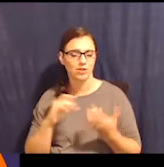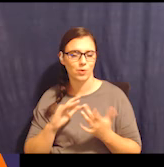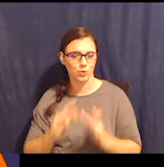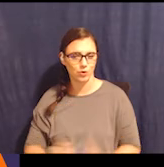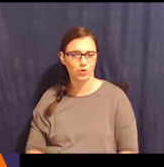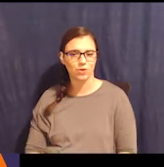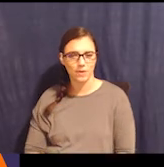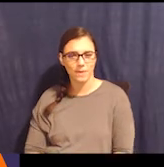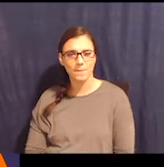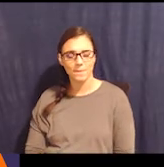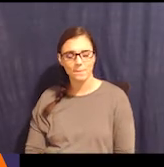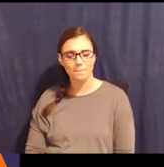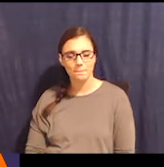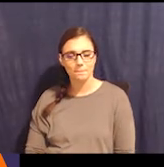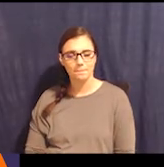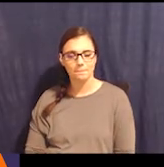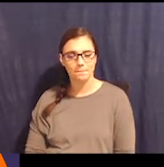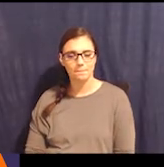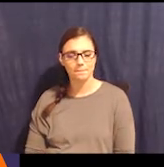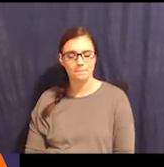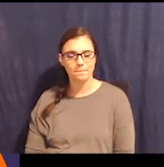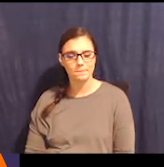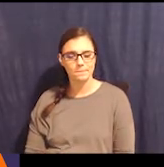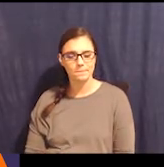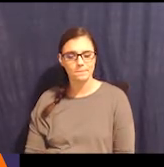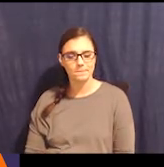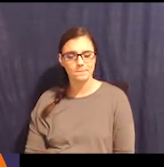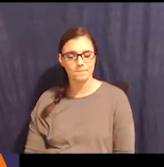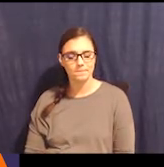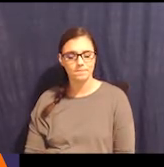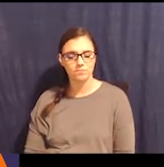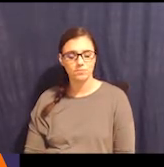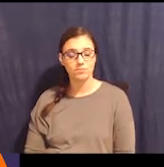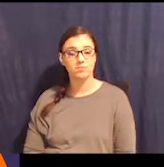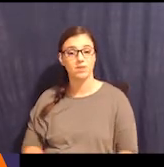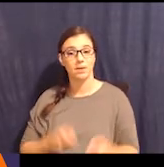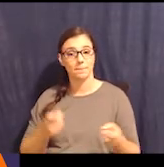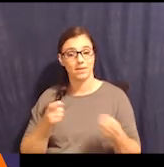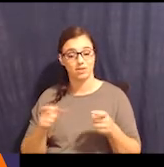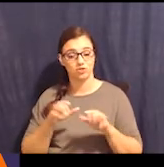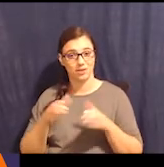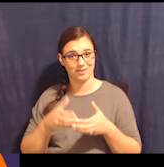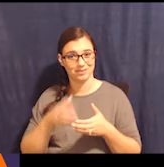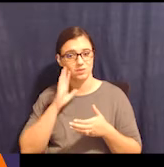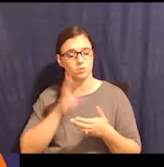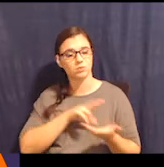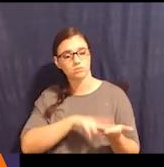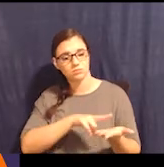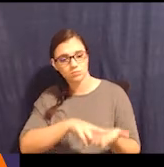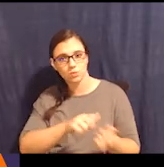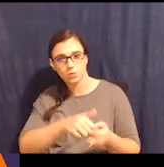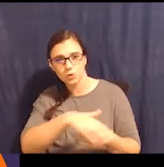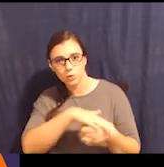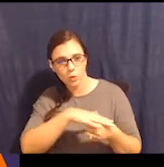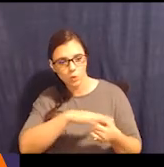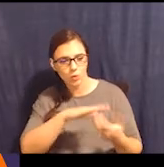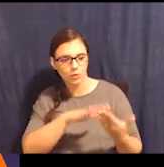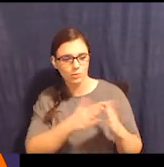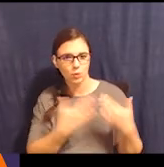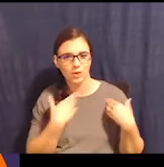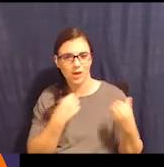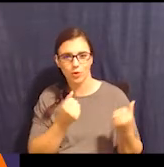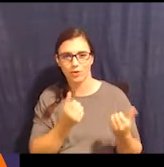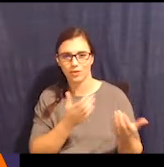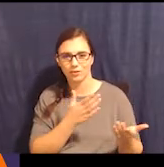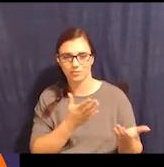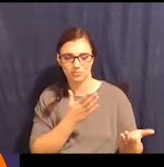Managing entities contract with local community mental health centers to provide services directly to individuals. Individuals